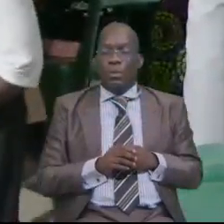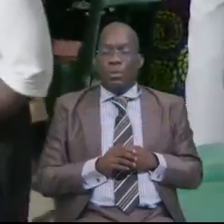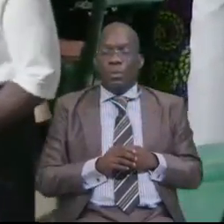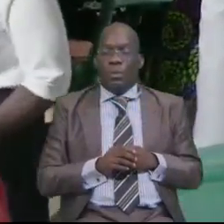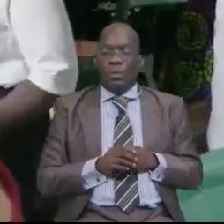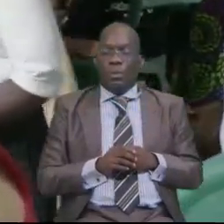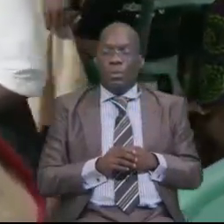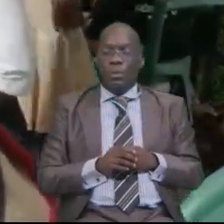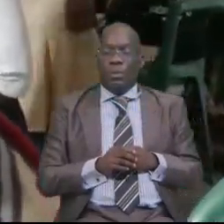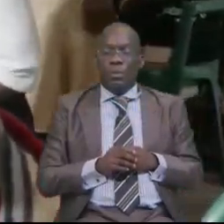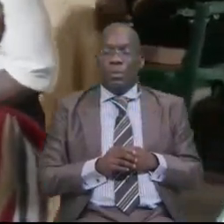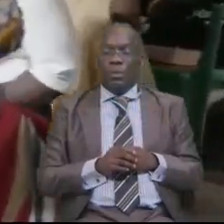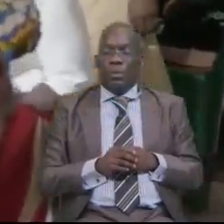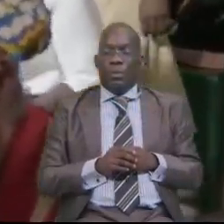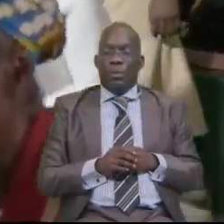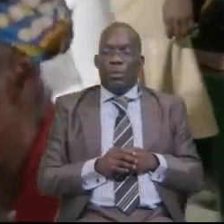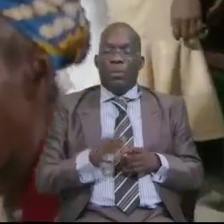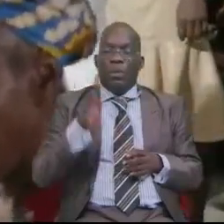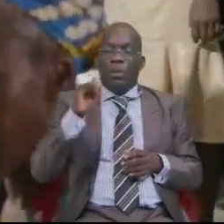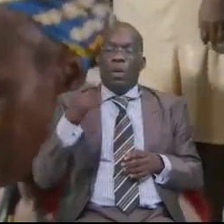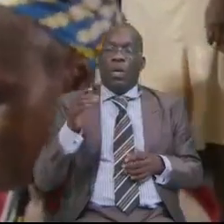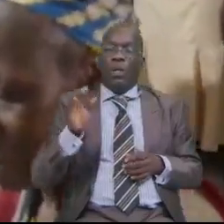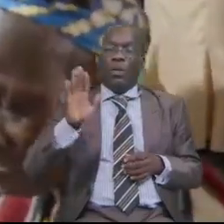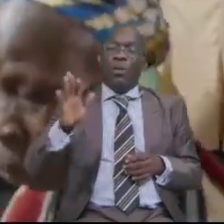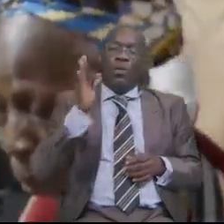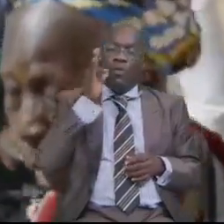By your fruits we shall know you.